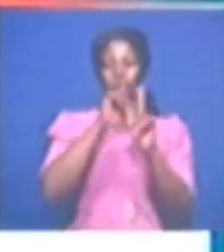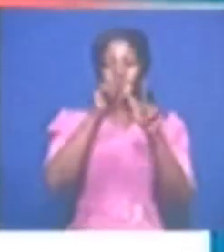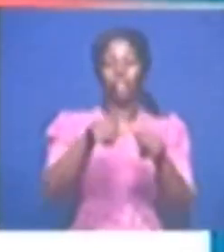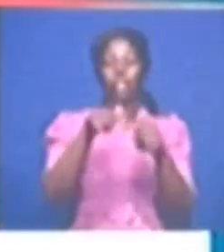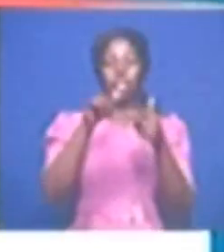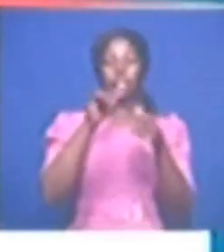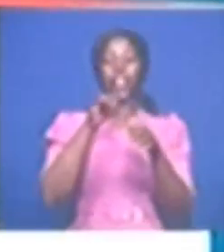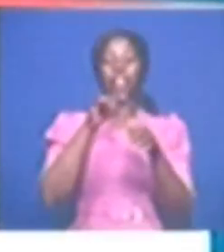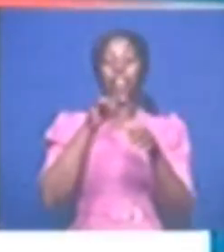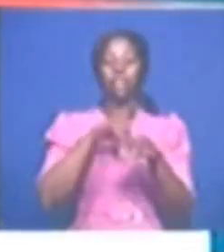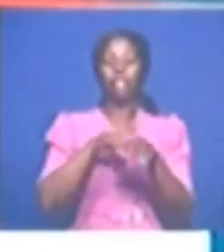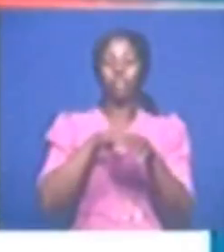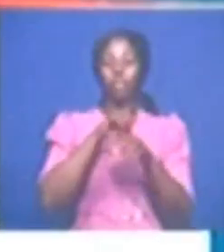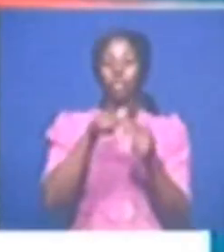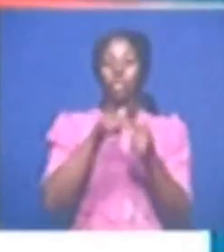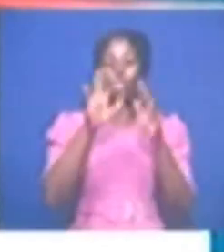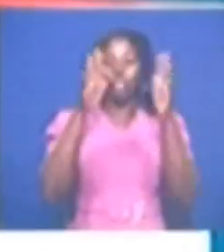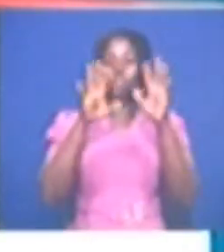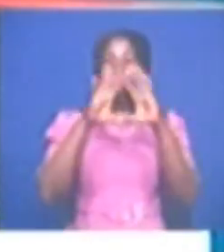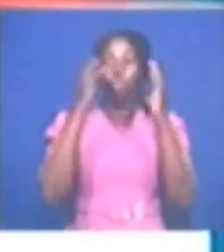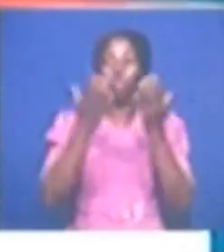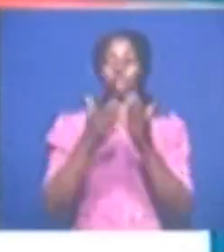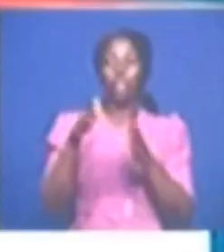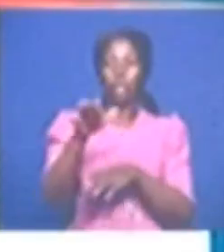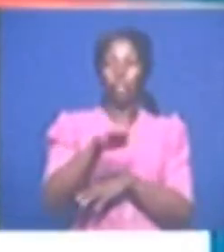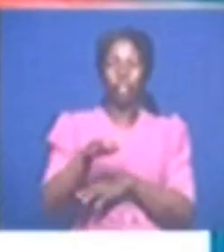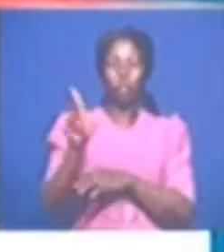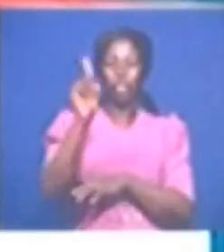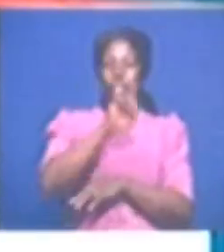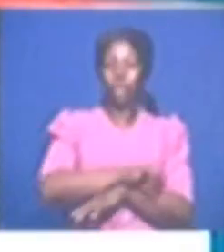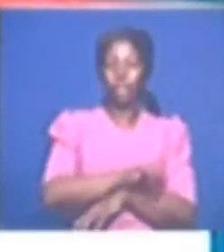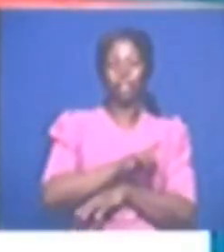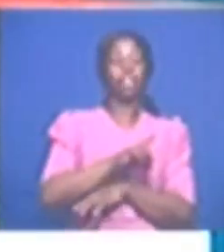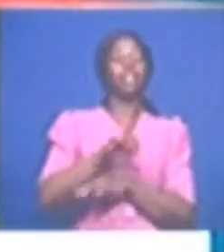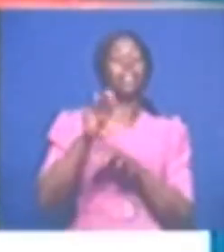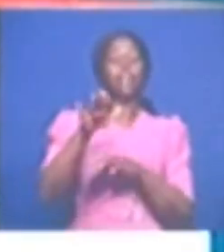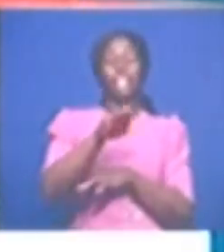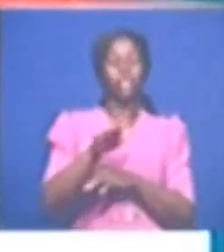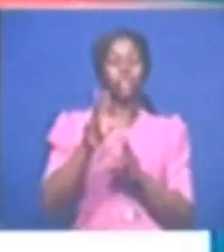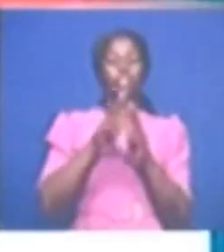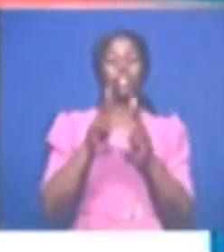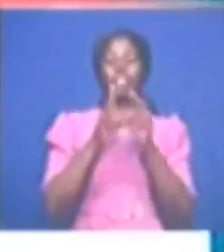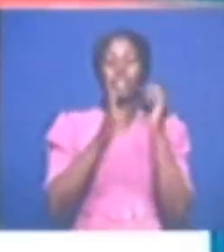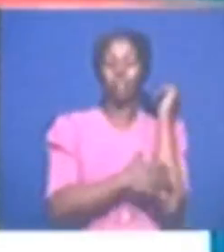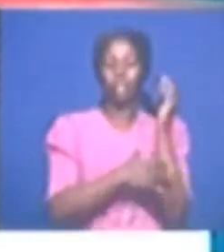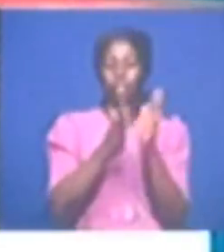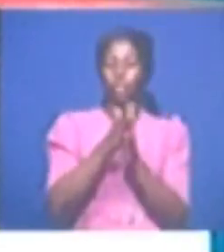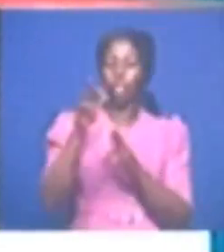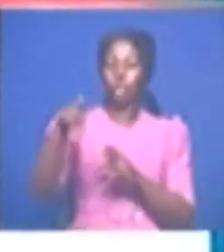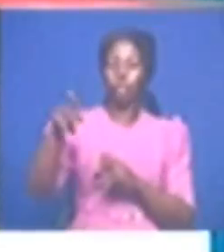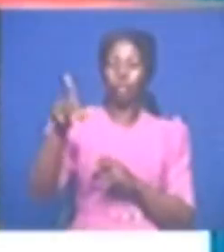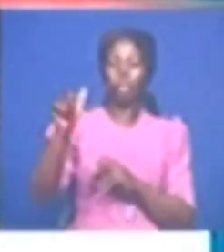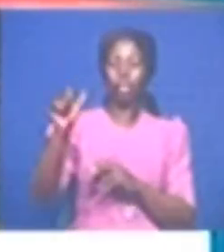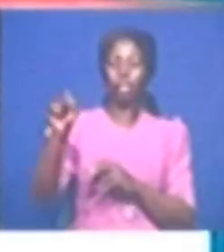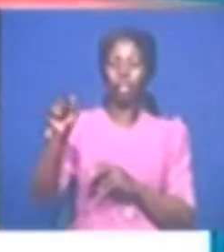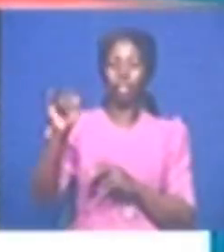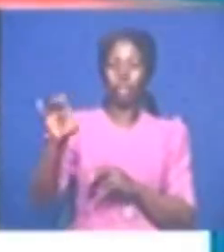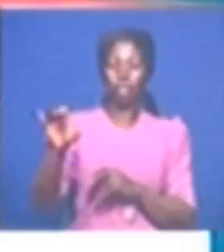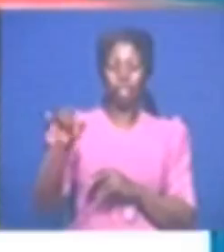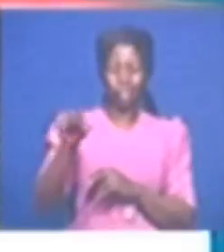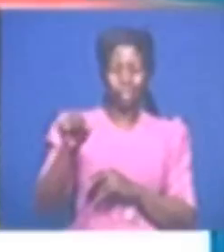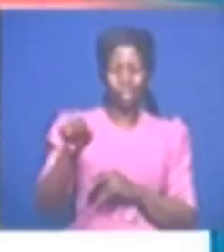and the greatest concern is the environment is choking under plastics, and in fact it is believed that microplastics in the sea are more